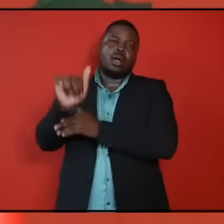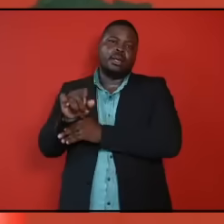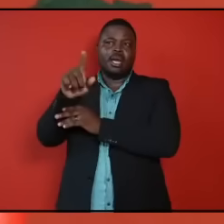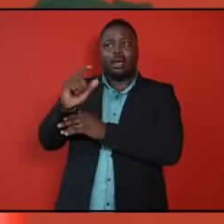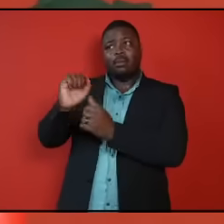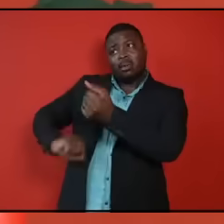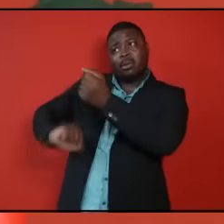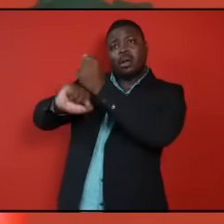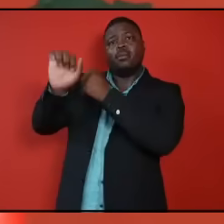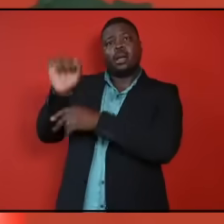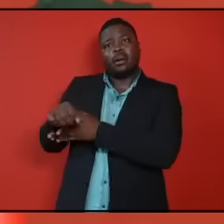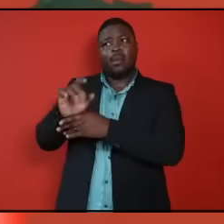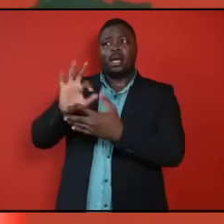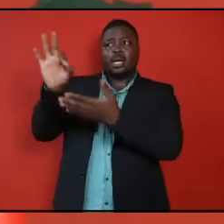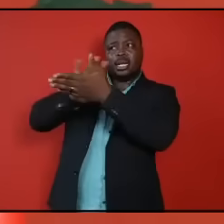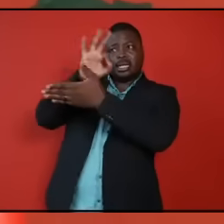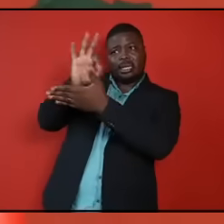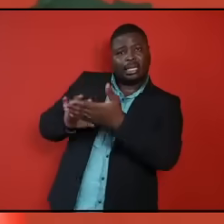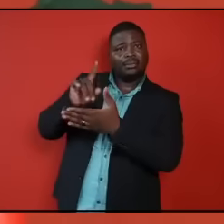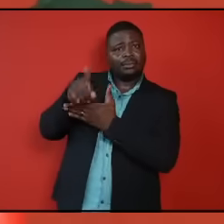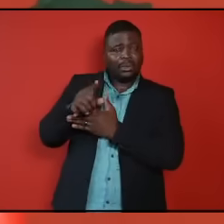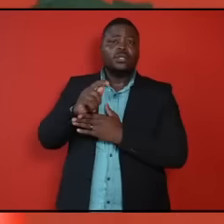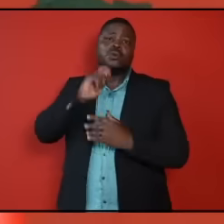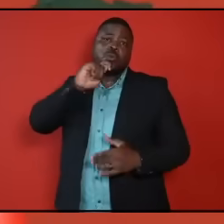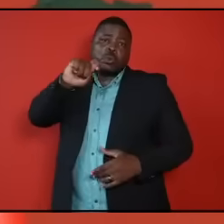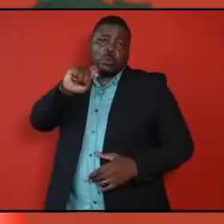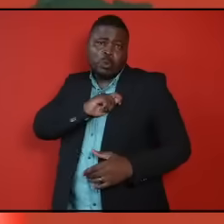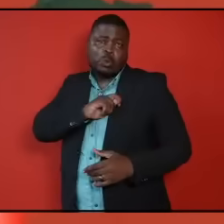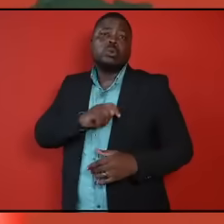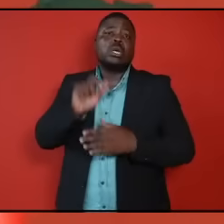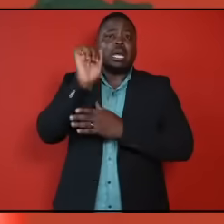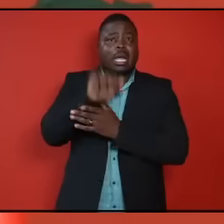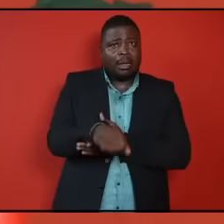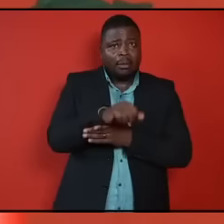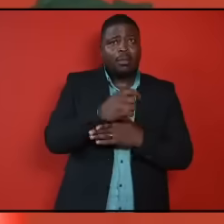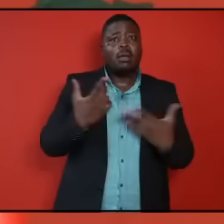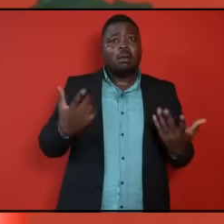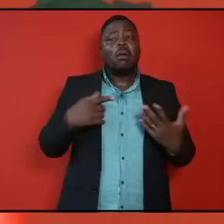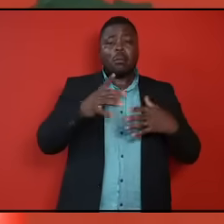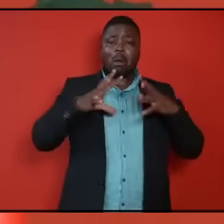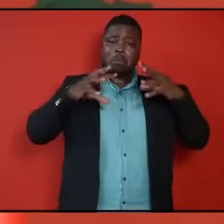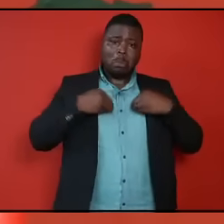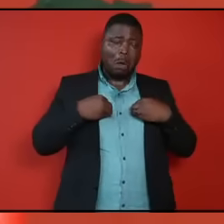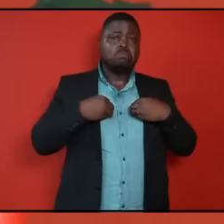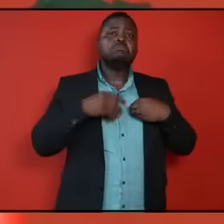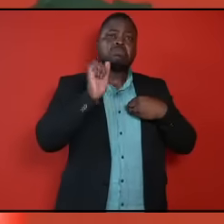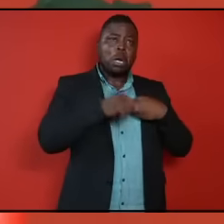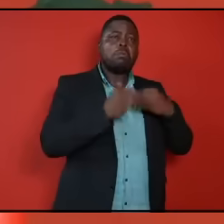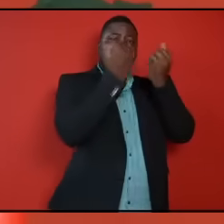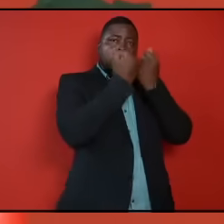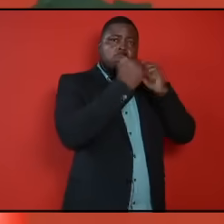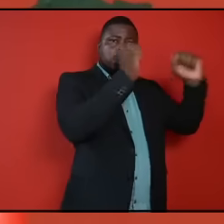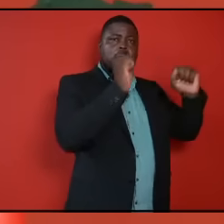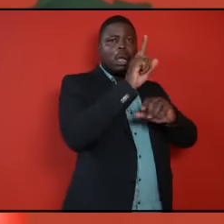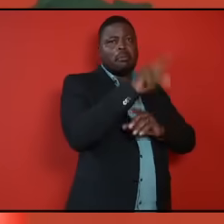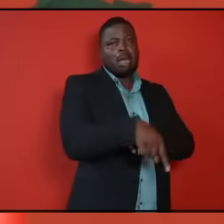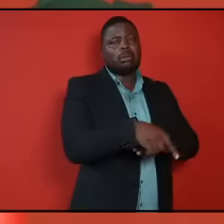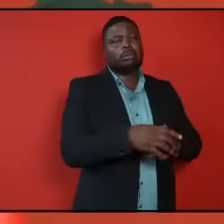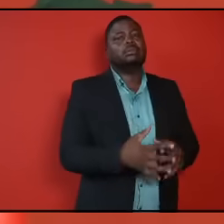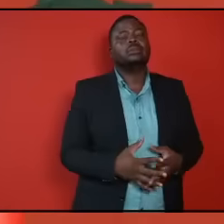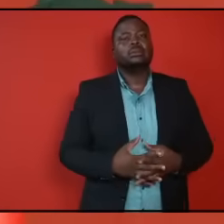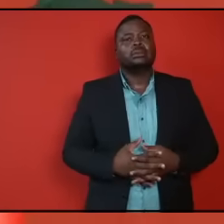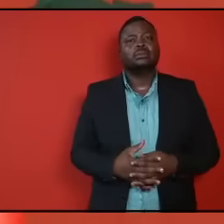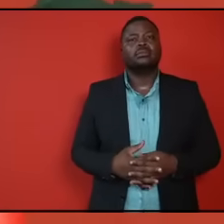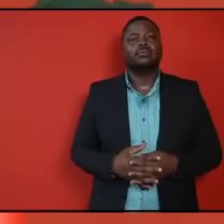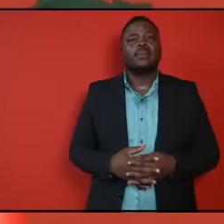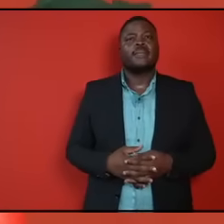as illegitimate and unacceptable democratic norms. We call on all ground